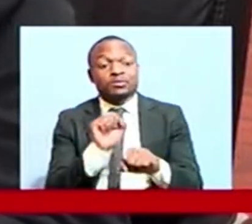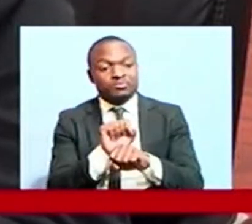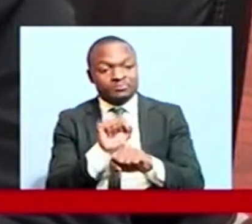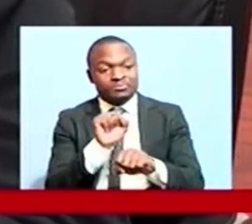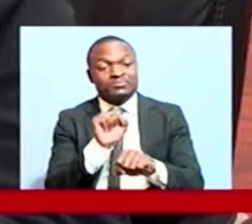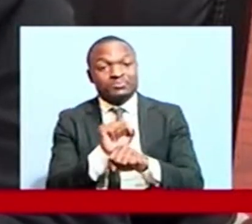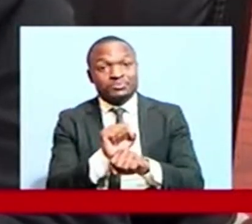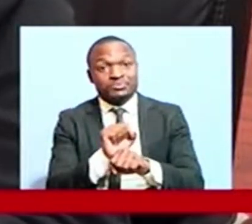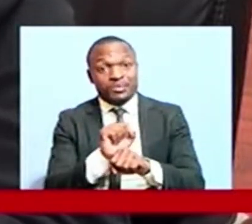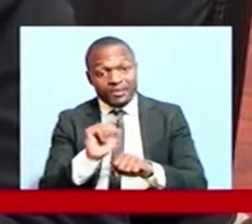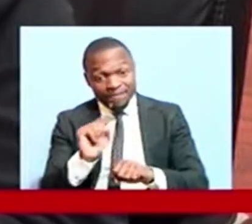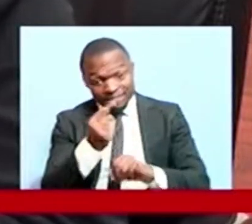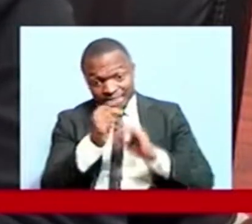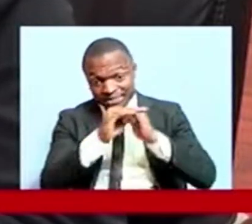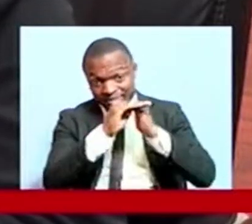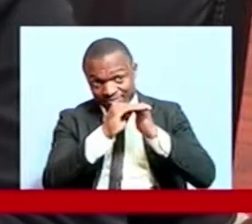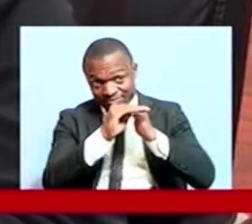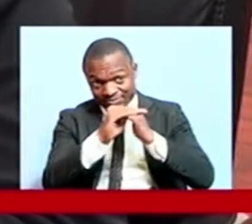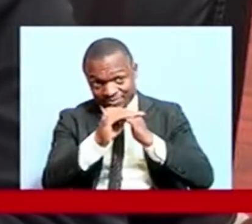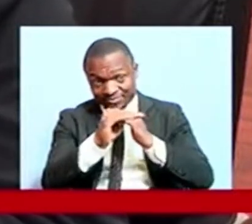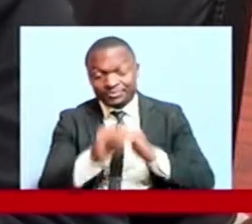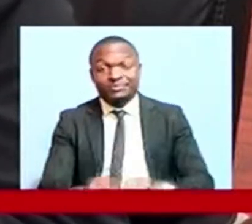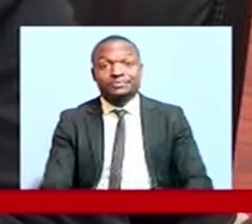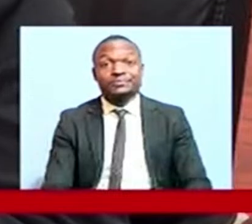the first phase,